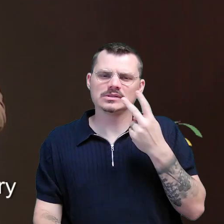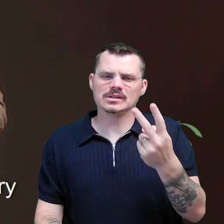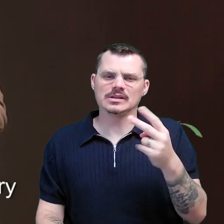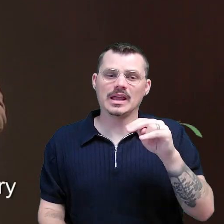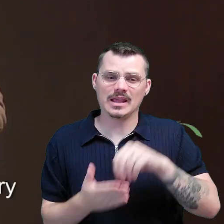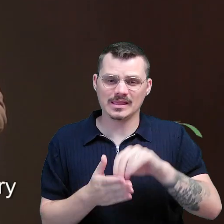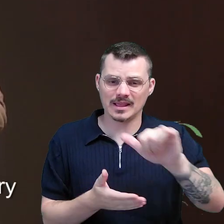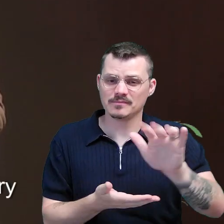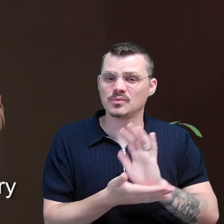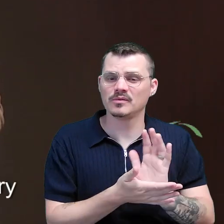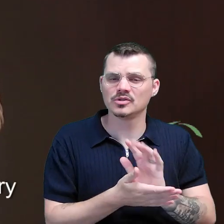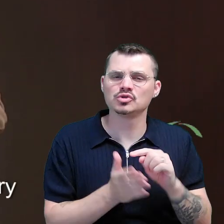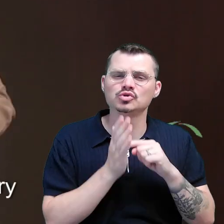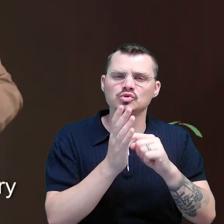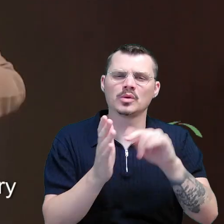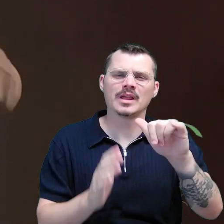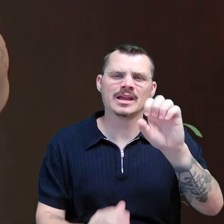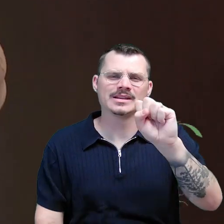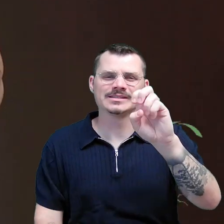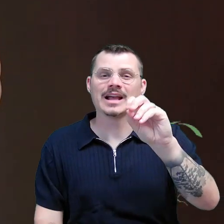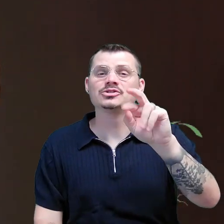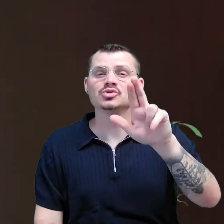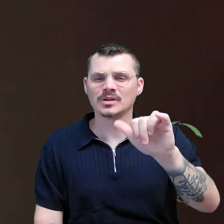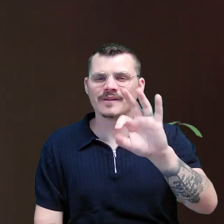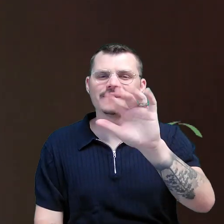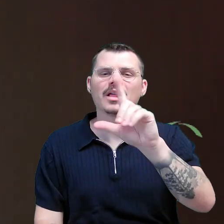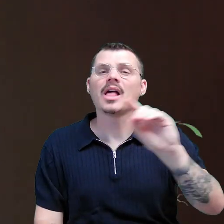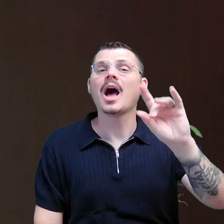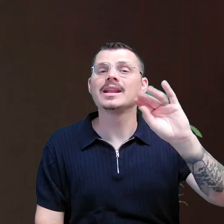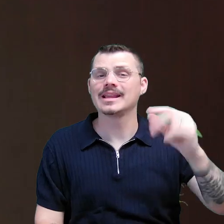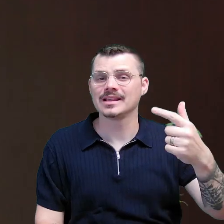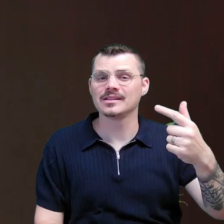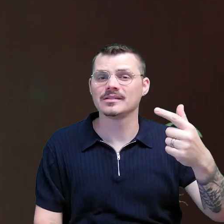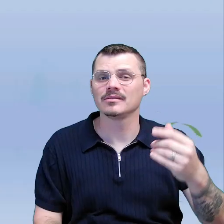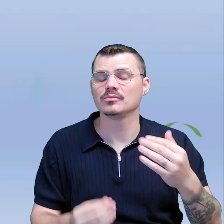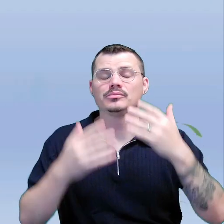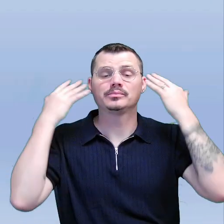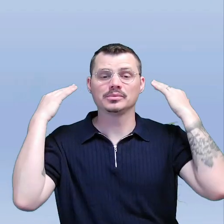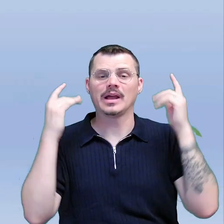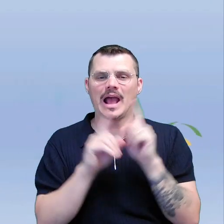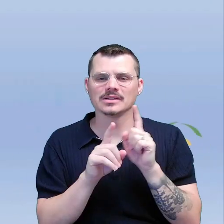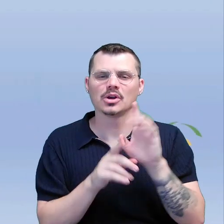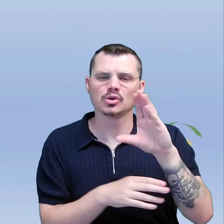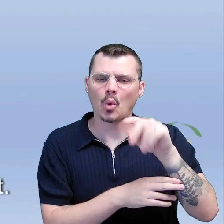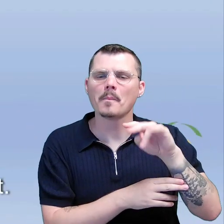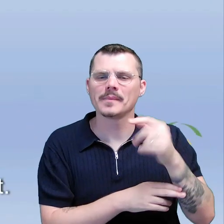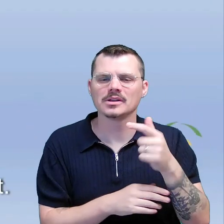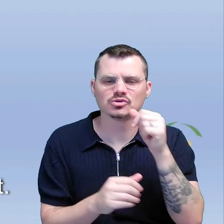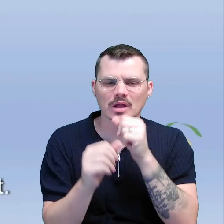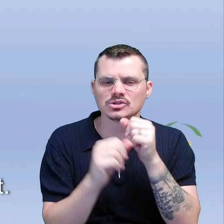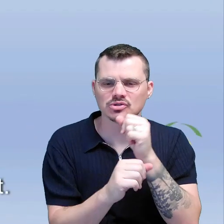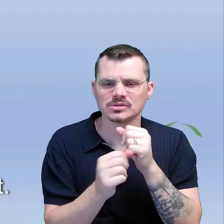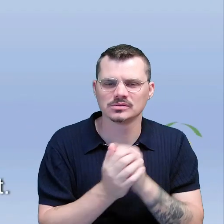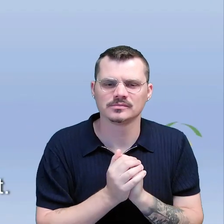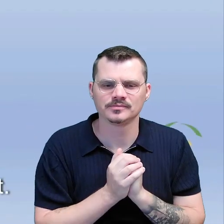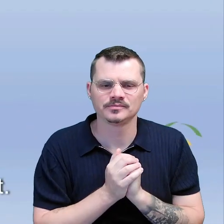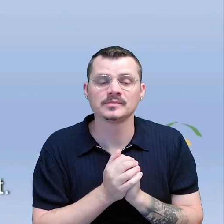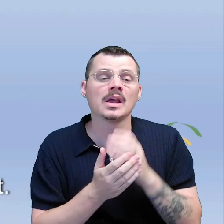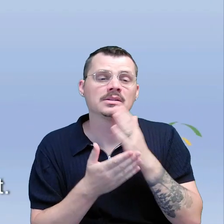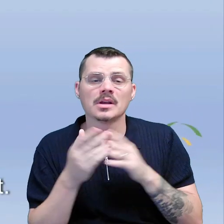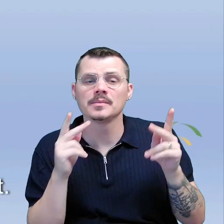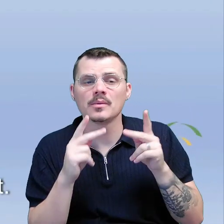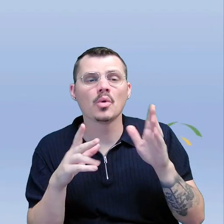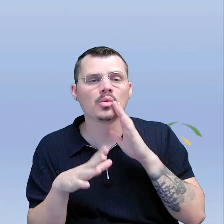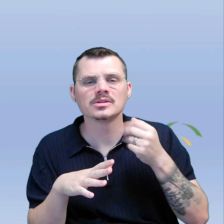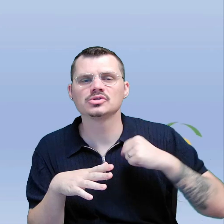in that part of the movie showing sensory flooding as a coping strategy. People will resist certain